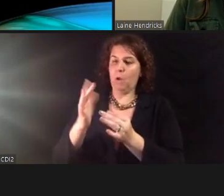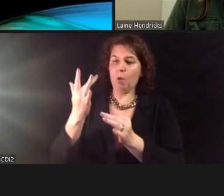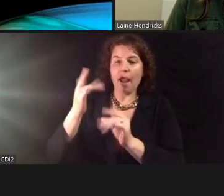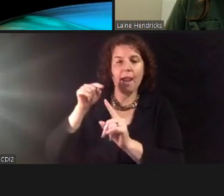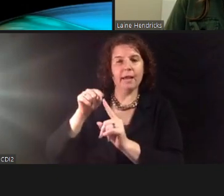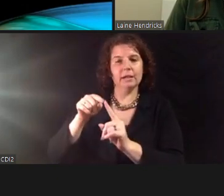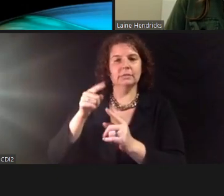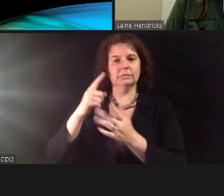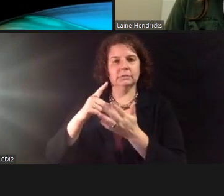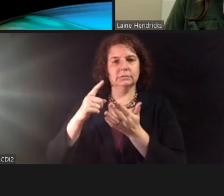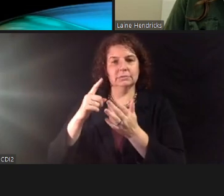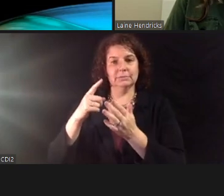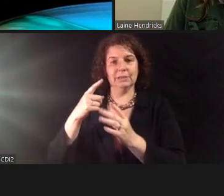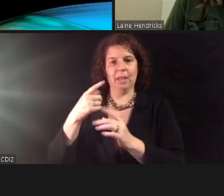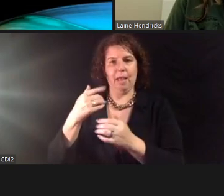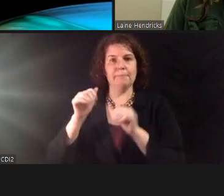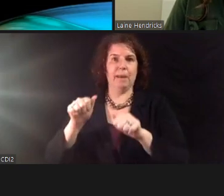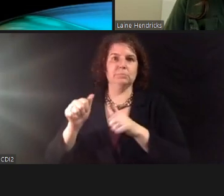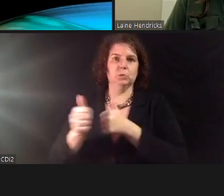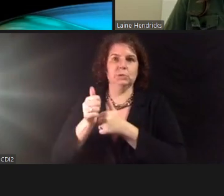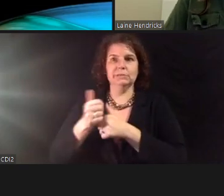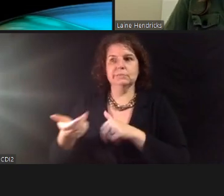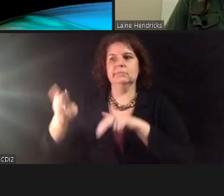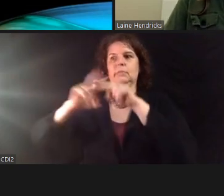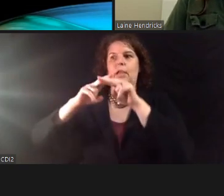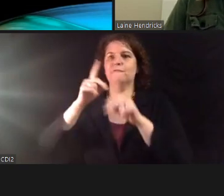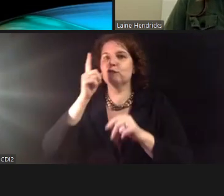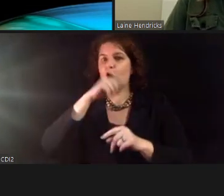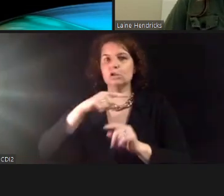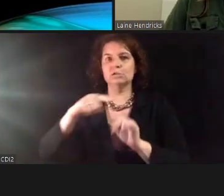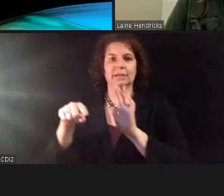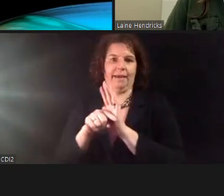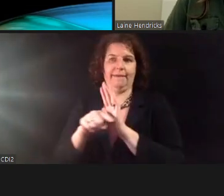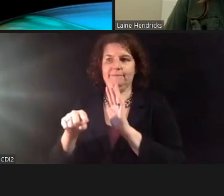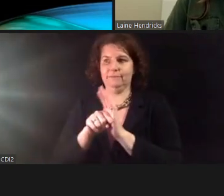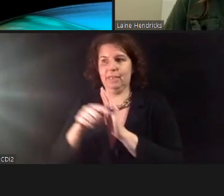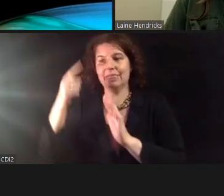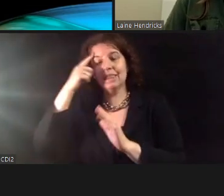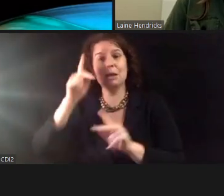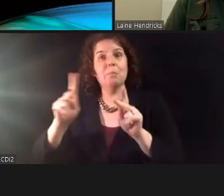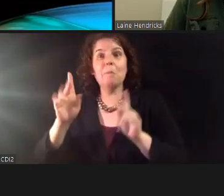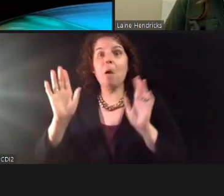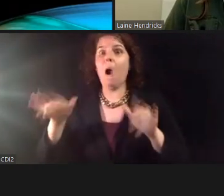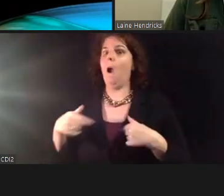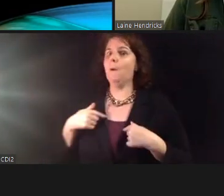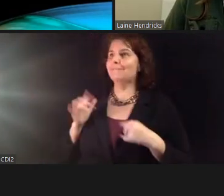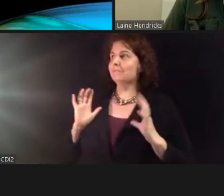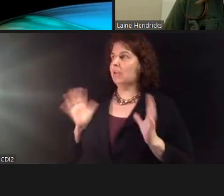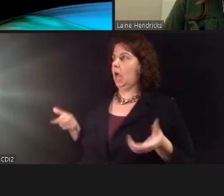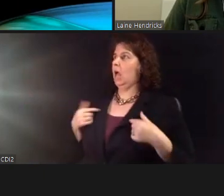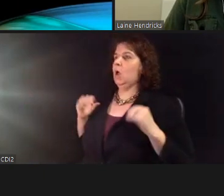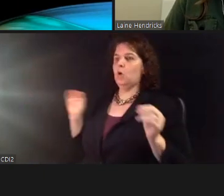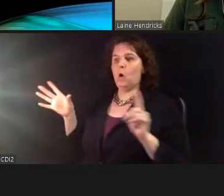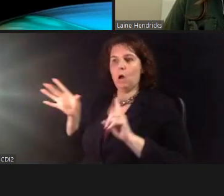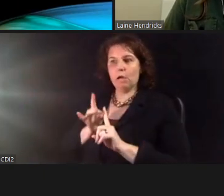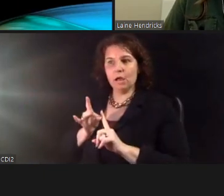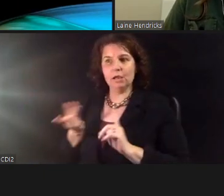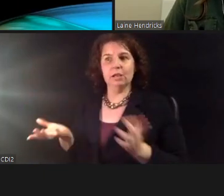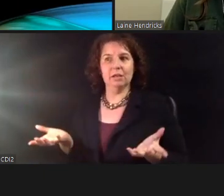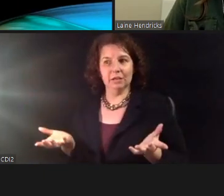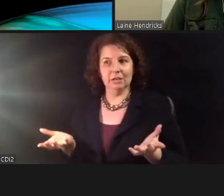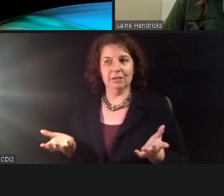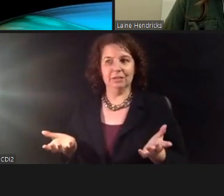a problem in a lot of settings, because you end up with a negative result that says you're not infected, when in fact you may be infectious. And so